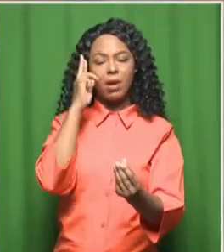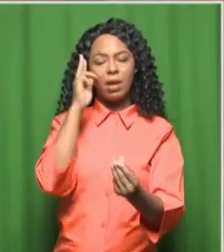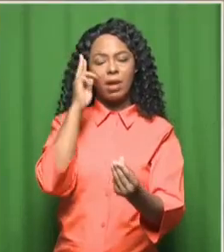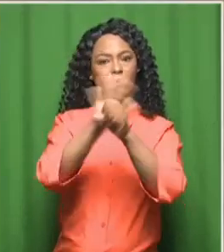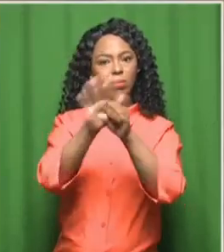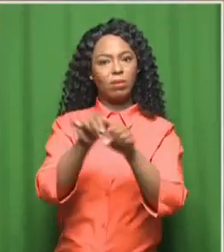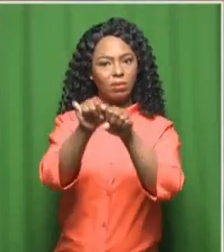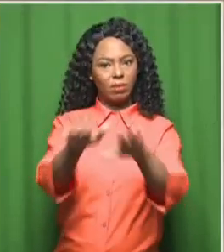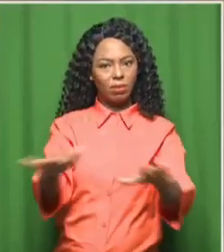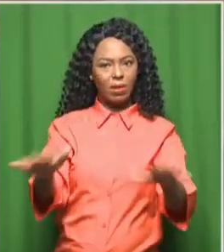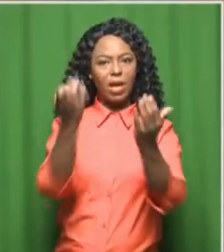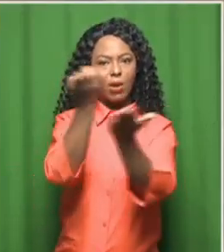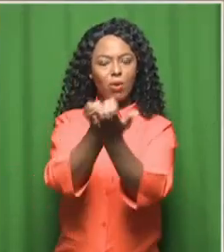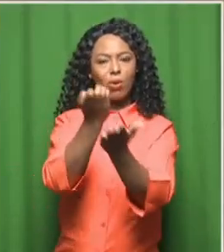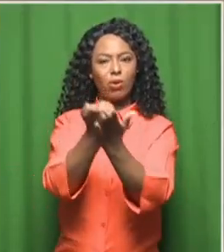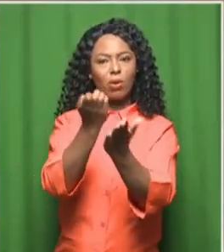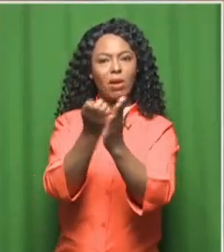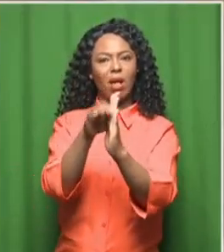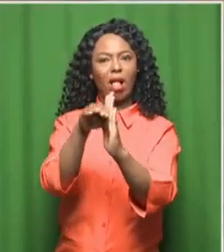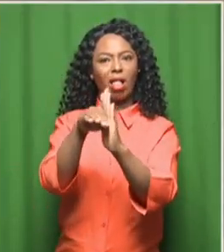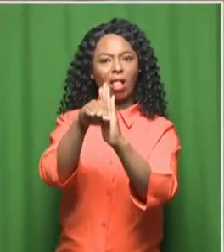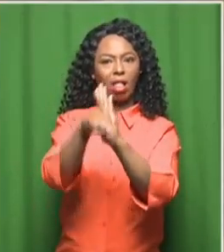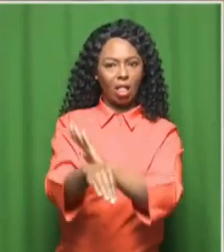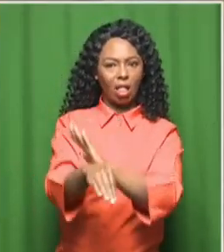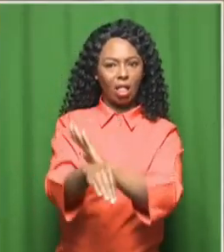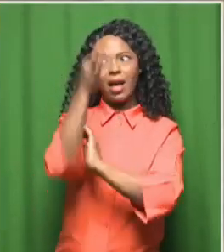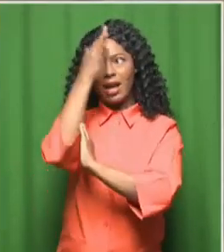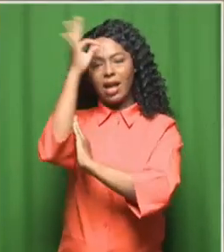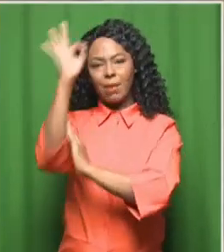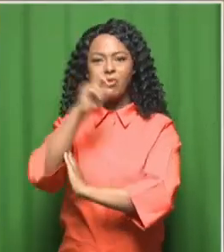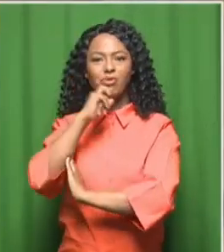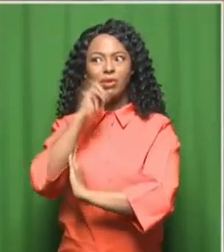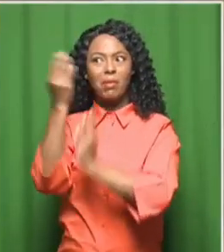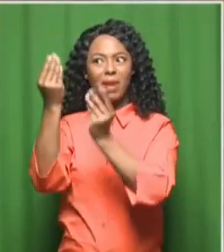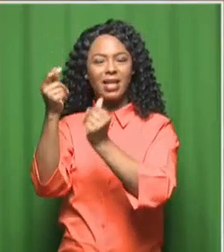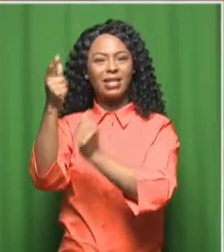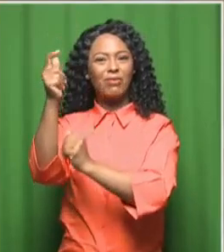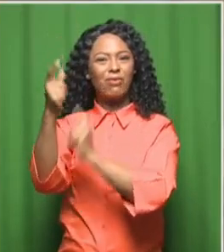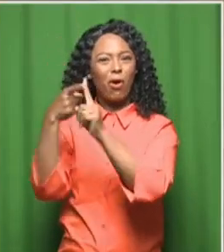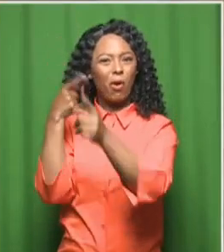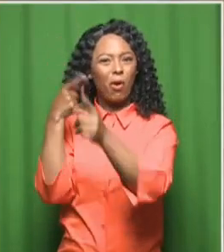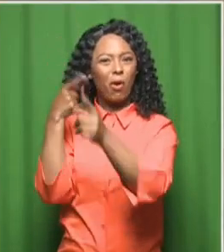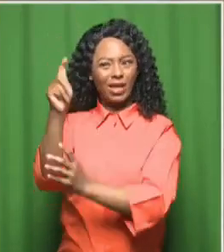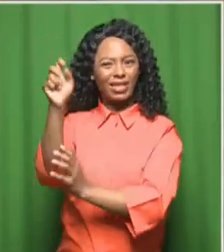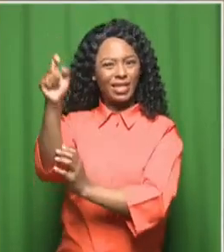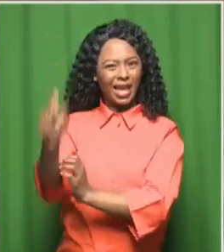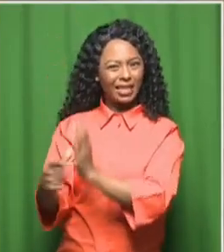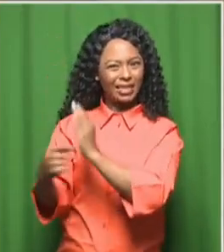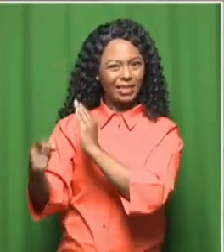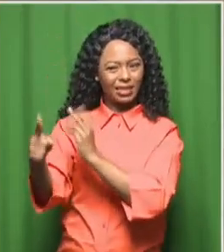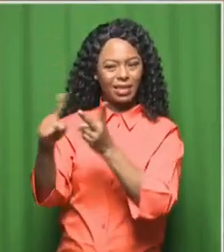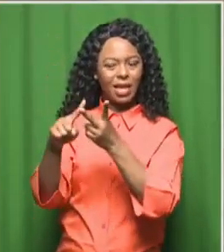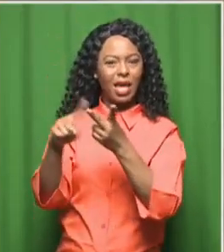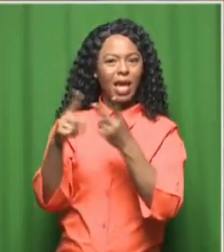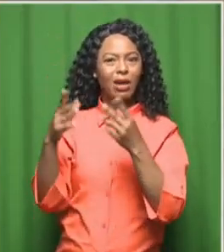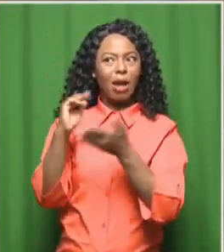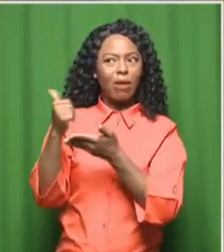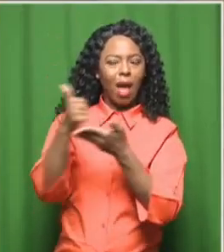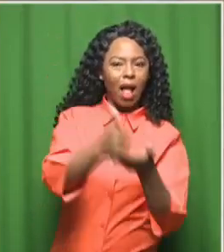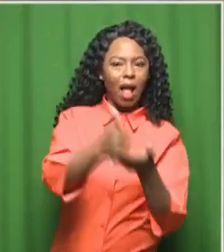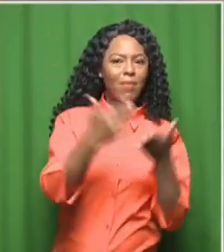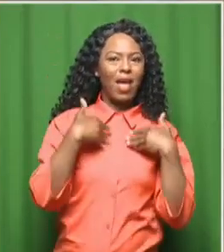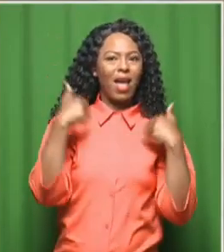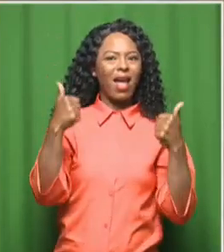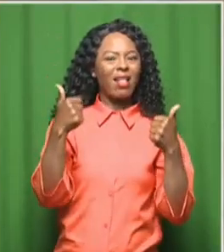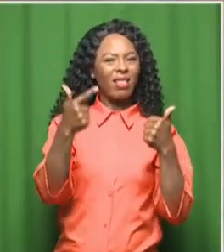was an economic downturn and the government had to use tax reliefs and extra spending on healthcare and maybe measures such as a